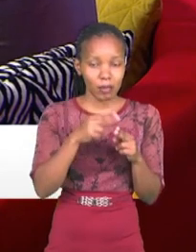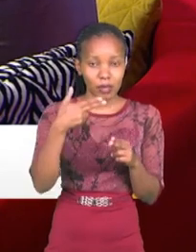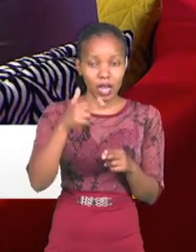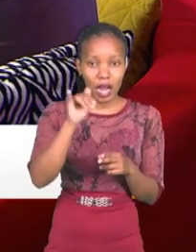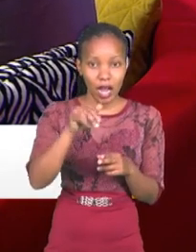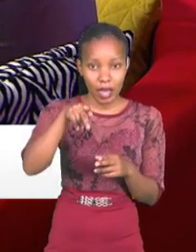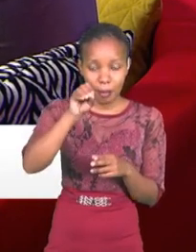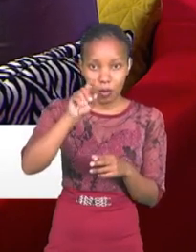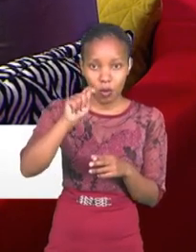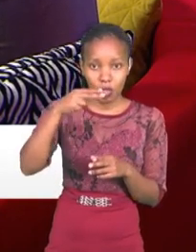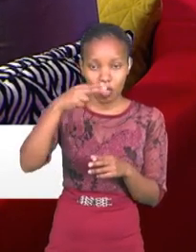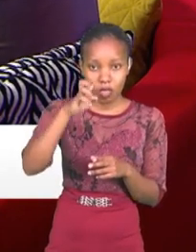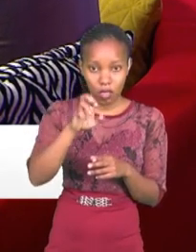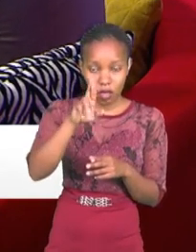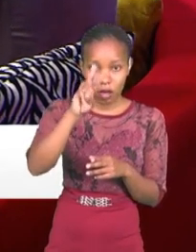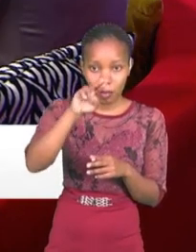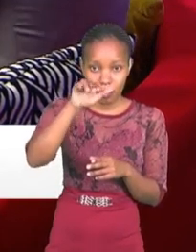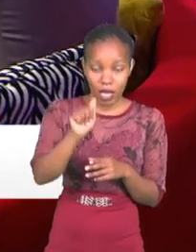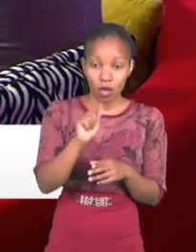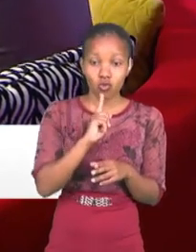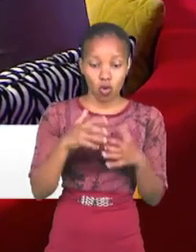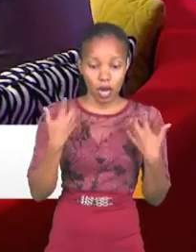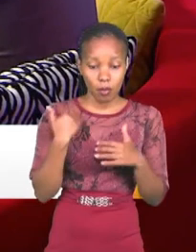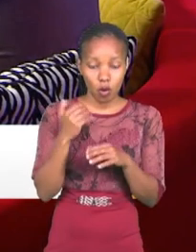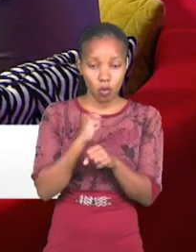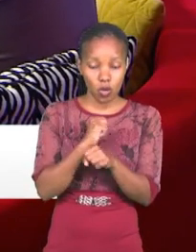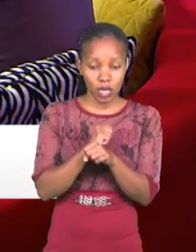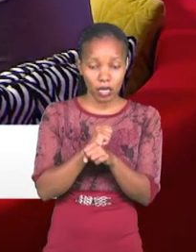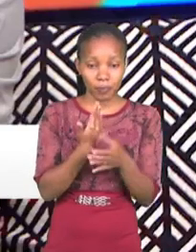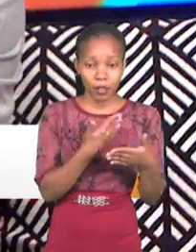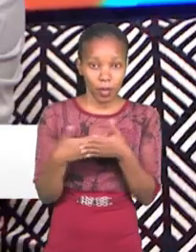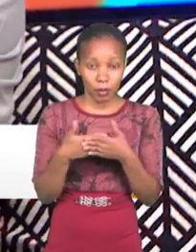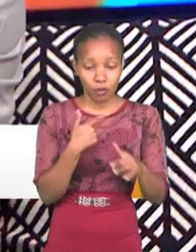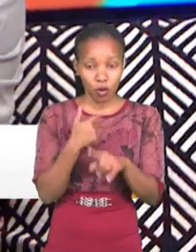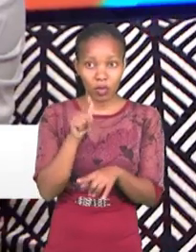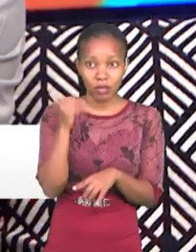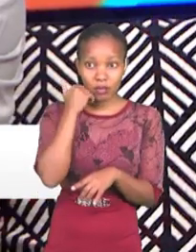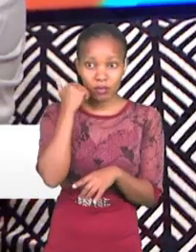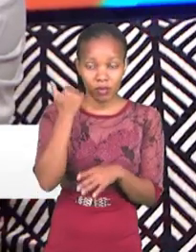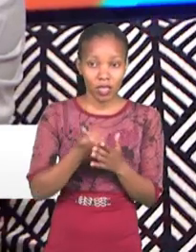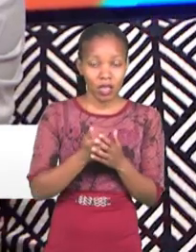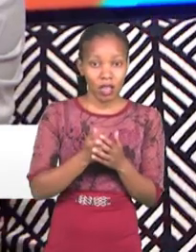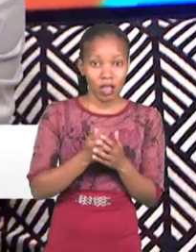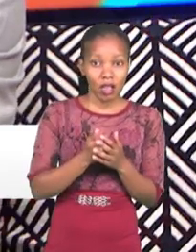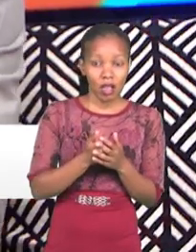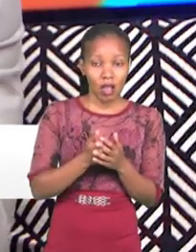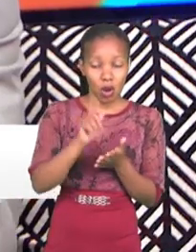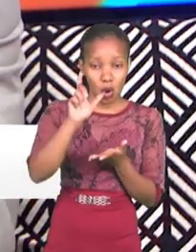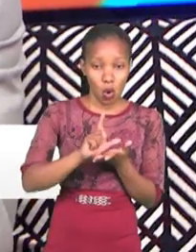kangaroo protect the baby from hypothermia. Low temperature? Yeah, low